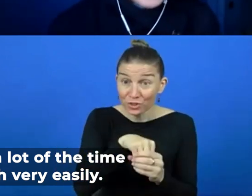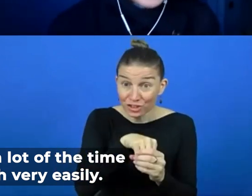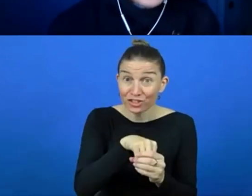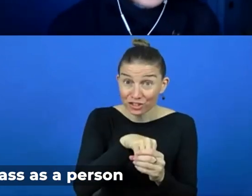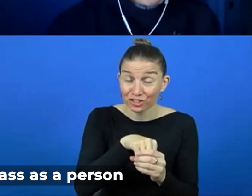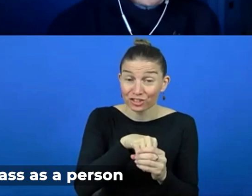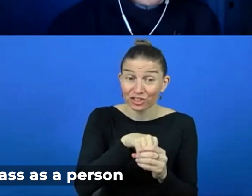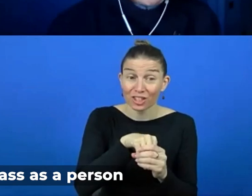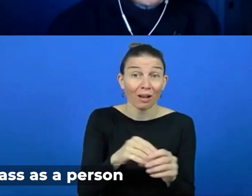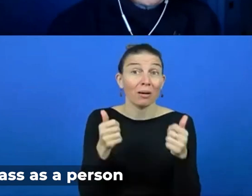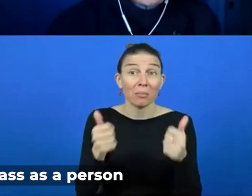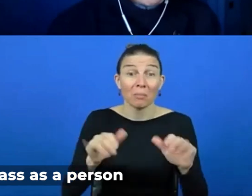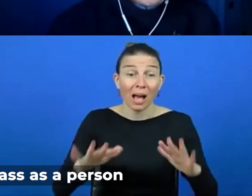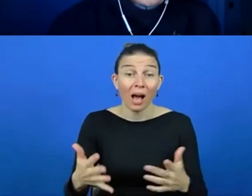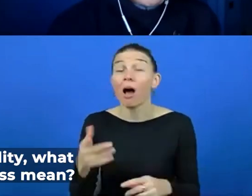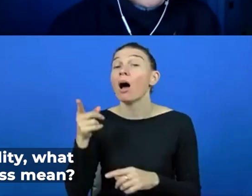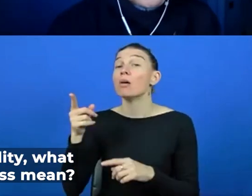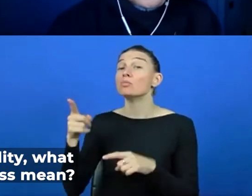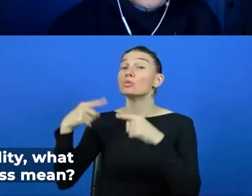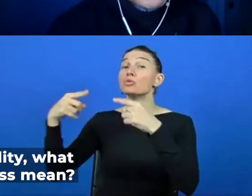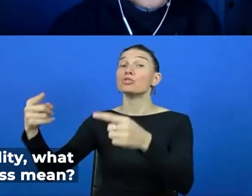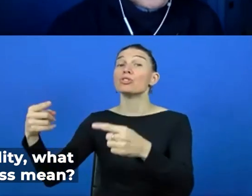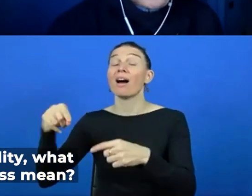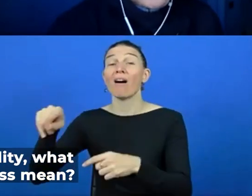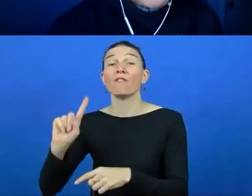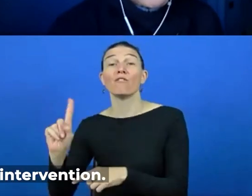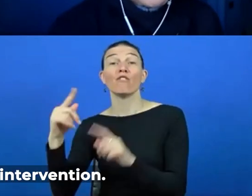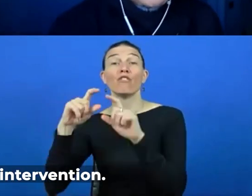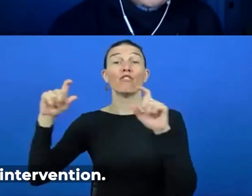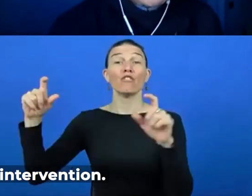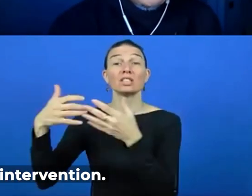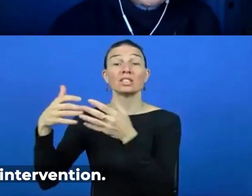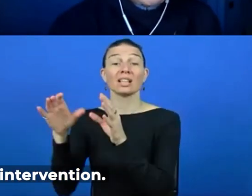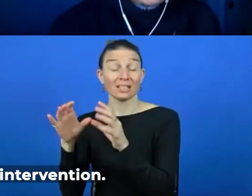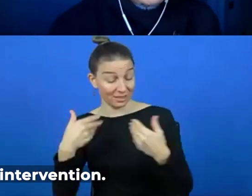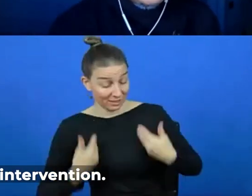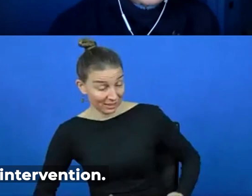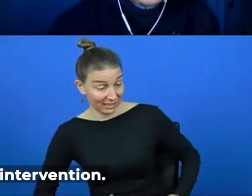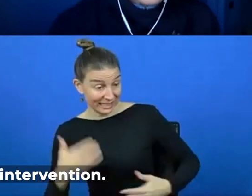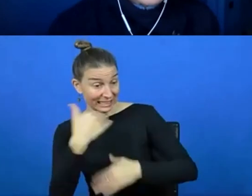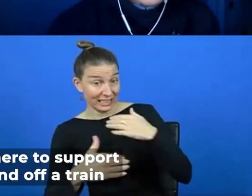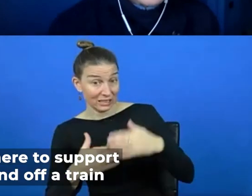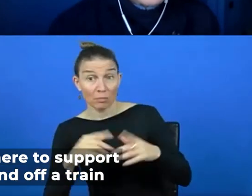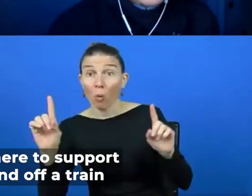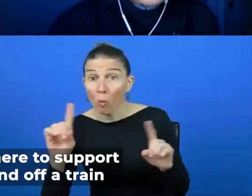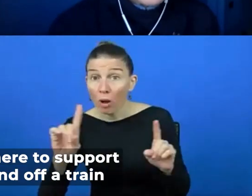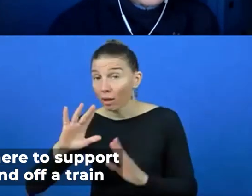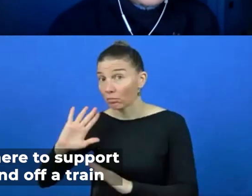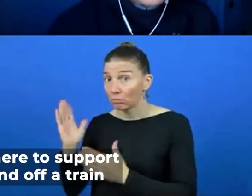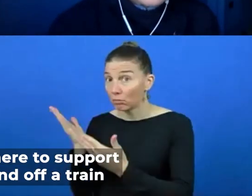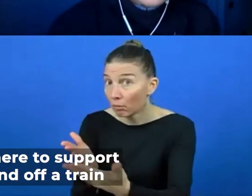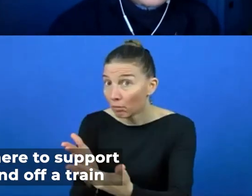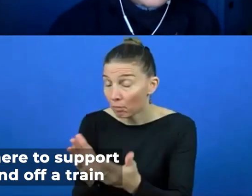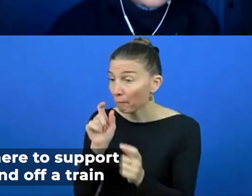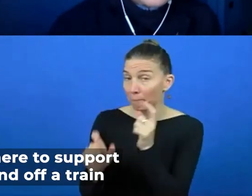very easily. If you travel first class as a person with a disability, what does first class mean? It means human intervention. It means people